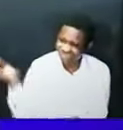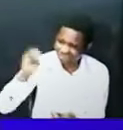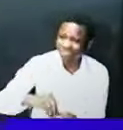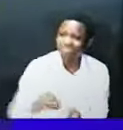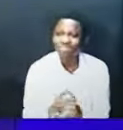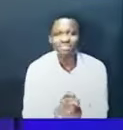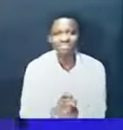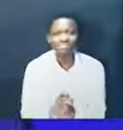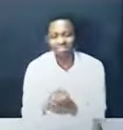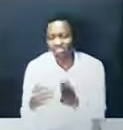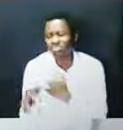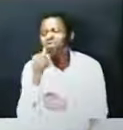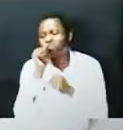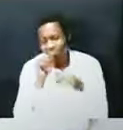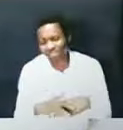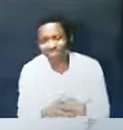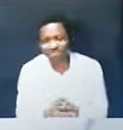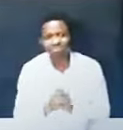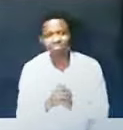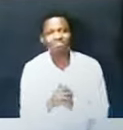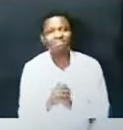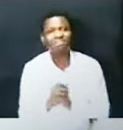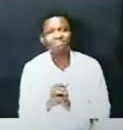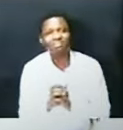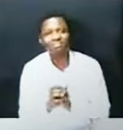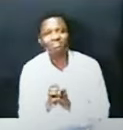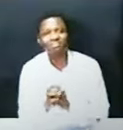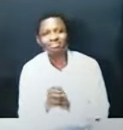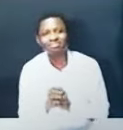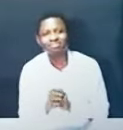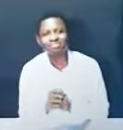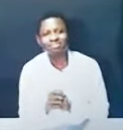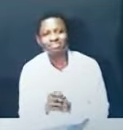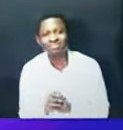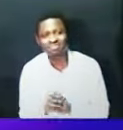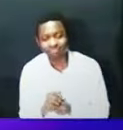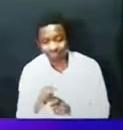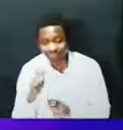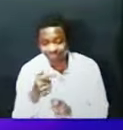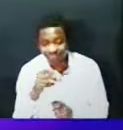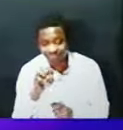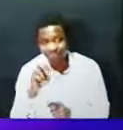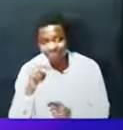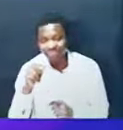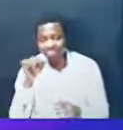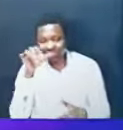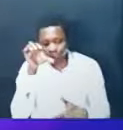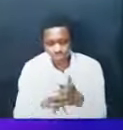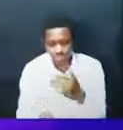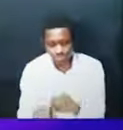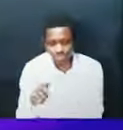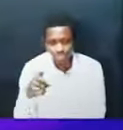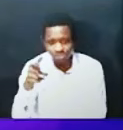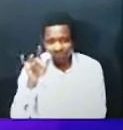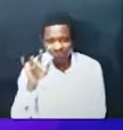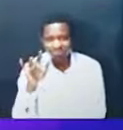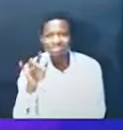God. Nyame asira no. Pa. Genesis 25. We are reading.